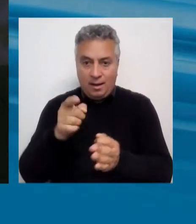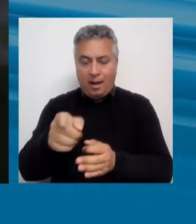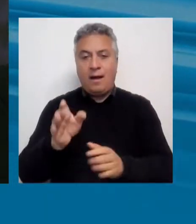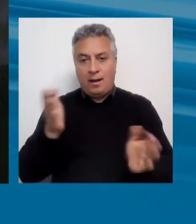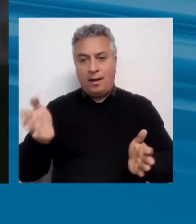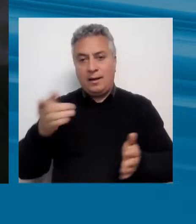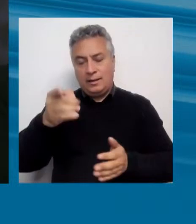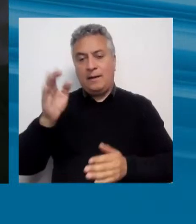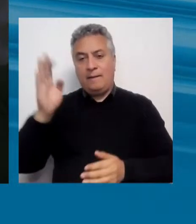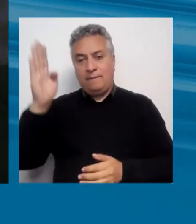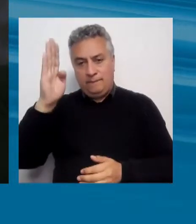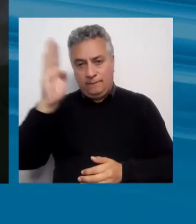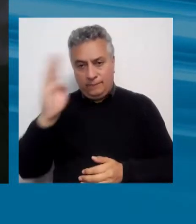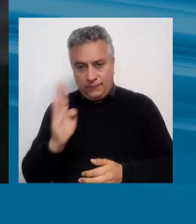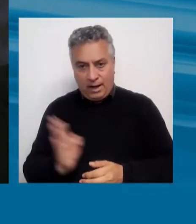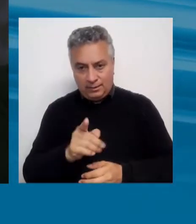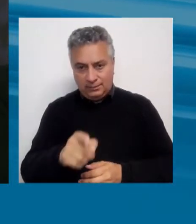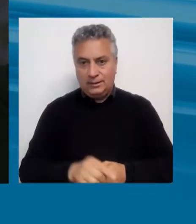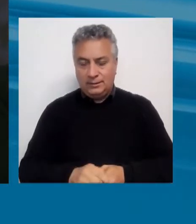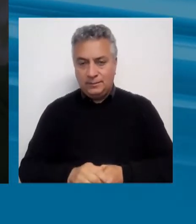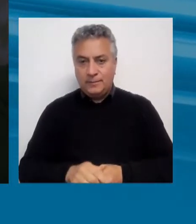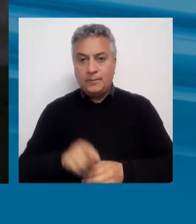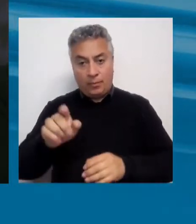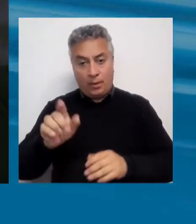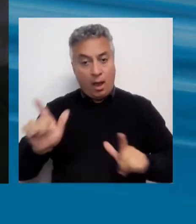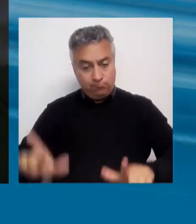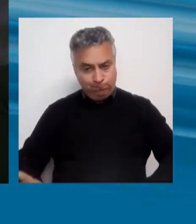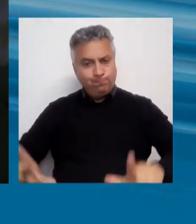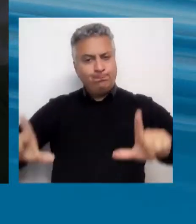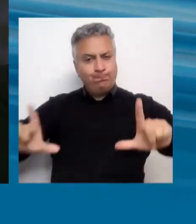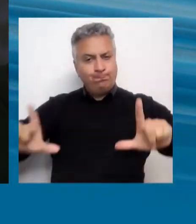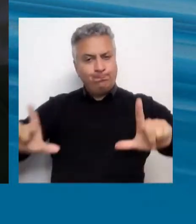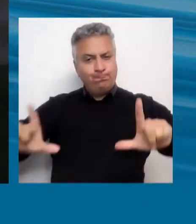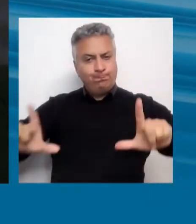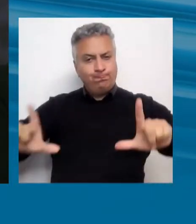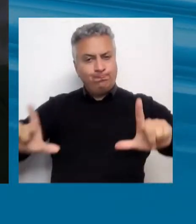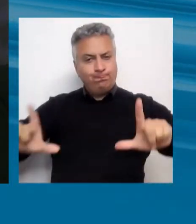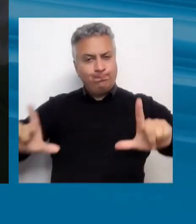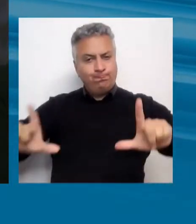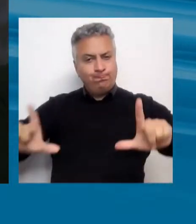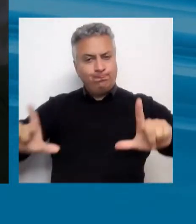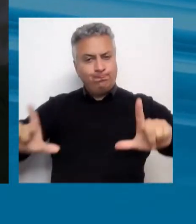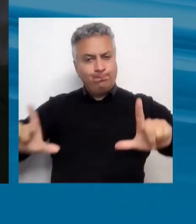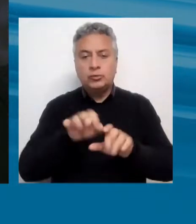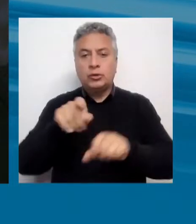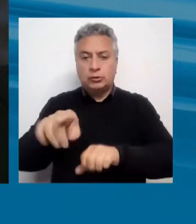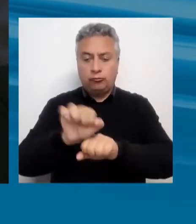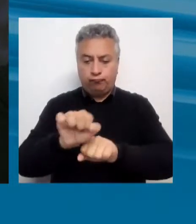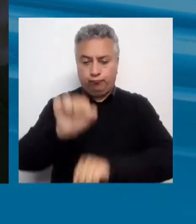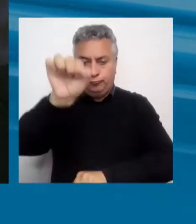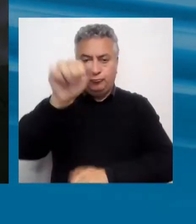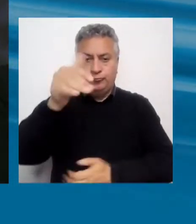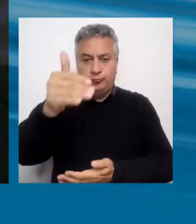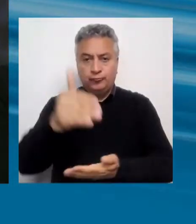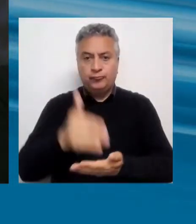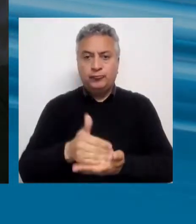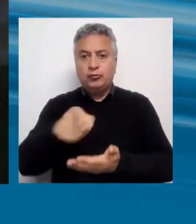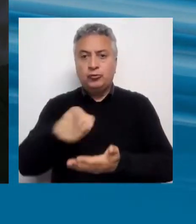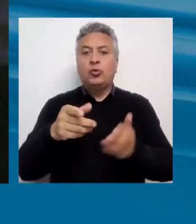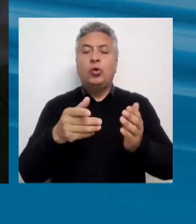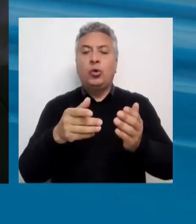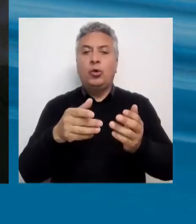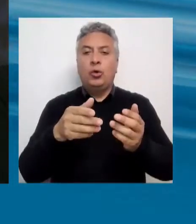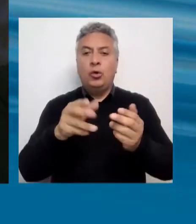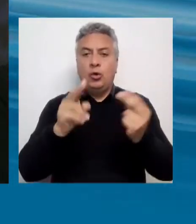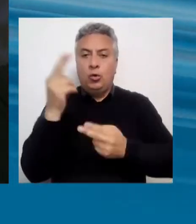position since 2023. She holds a degree in sociology by Sao Paulo University. Her